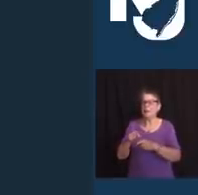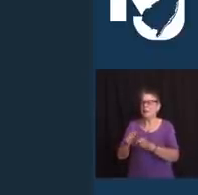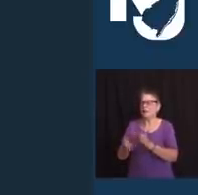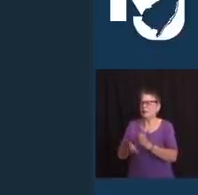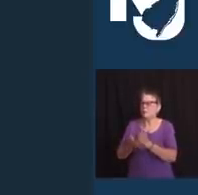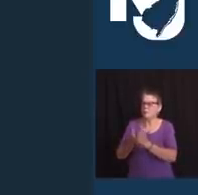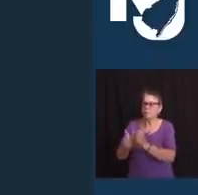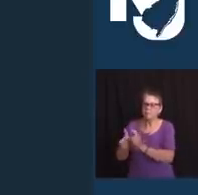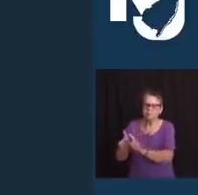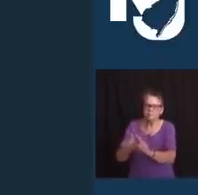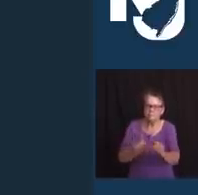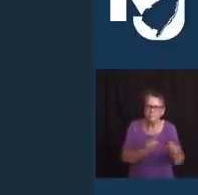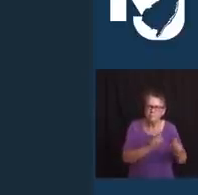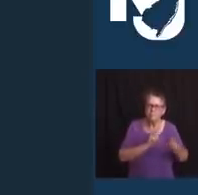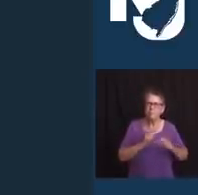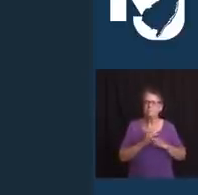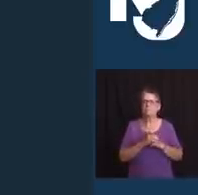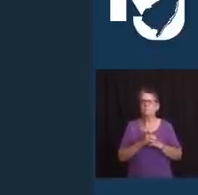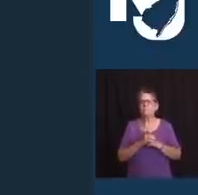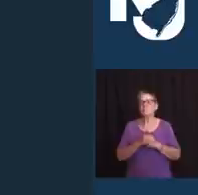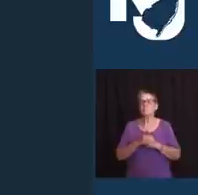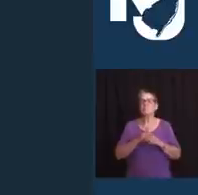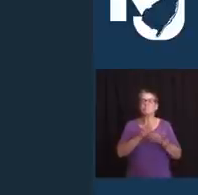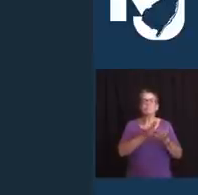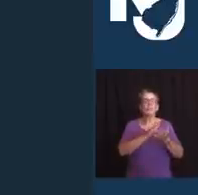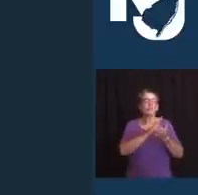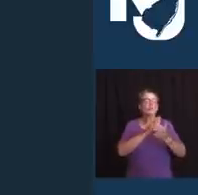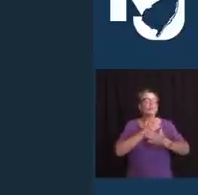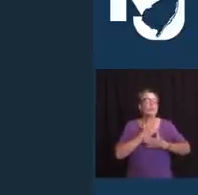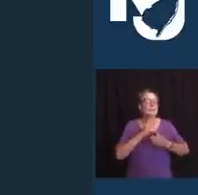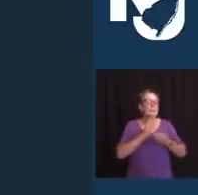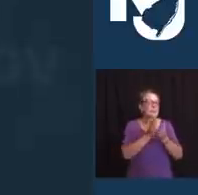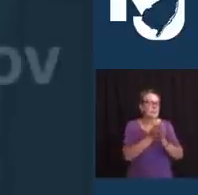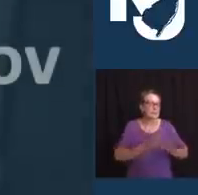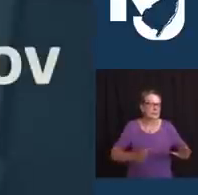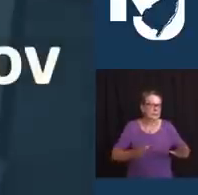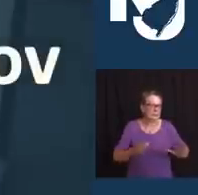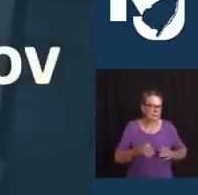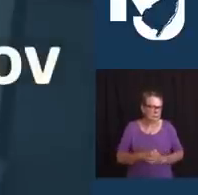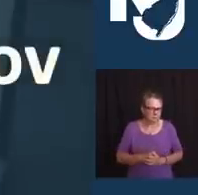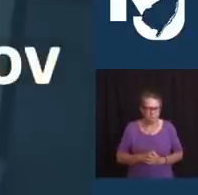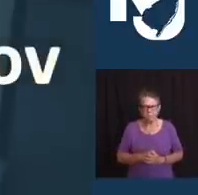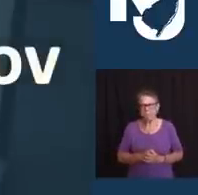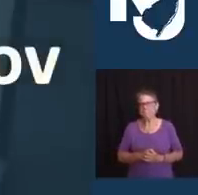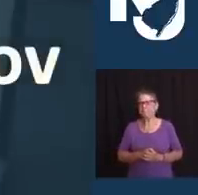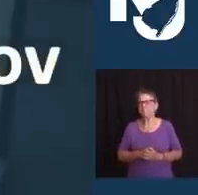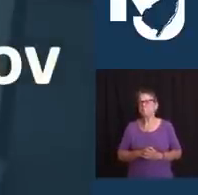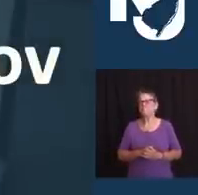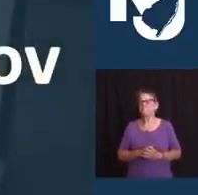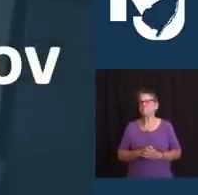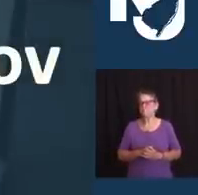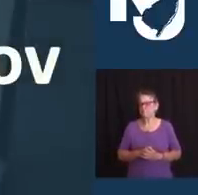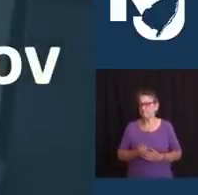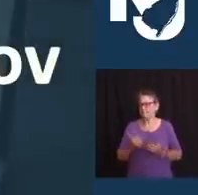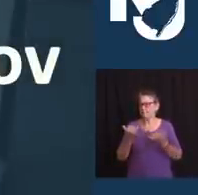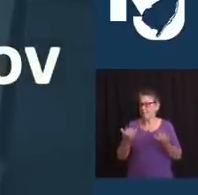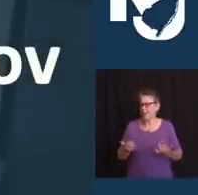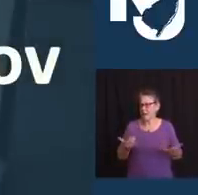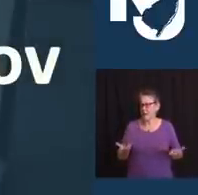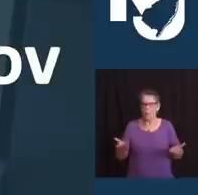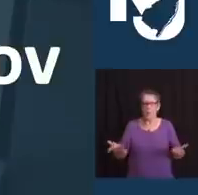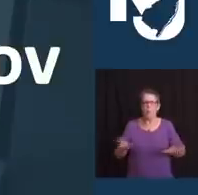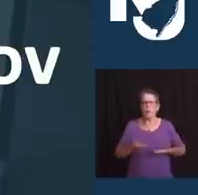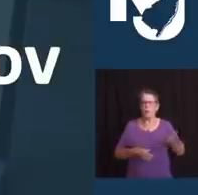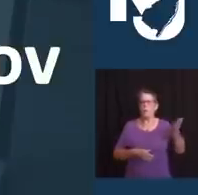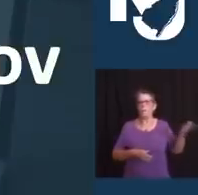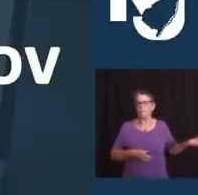his legacy live on through the tremendous work of our dedicated troopers. And I will end on that note. Please help me welcome the woman who needs no